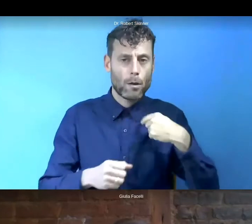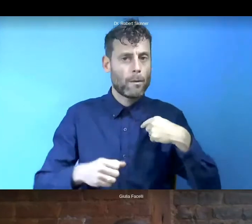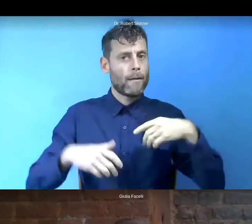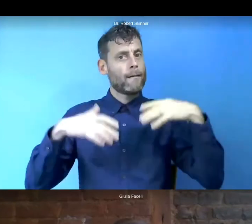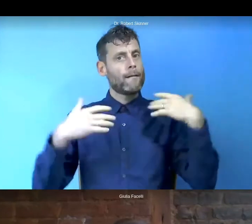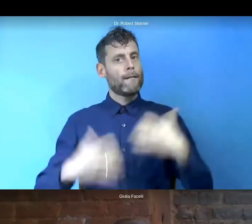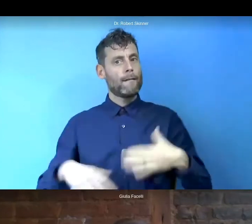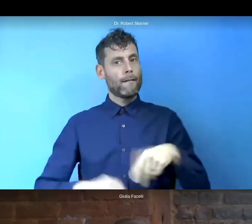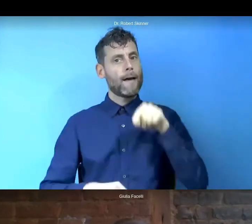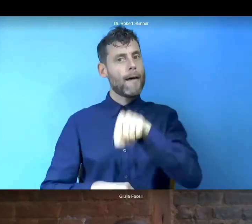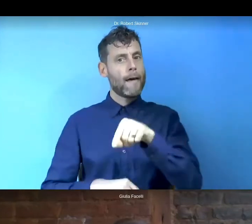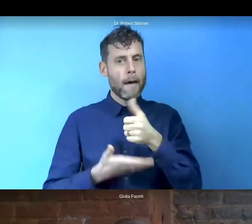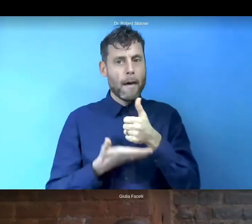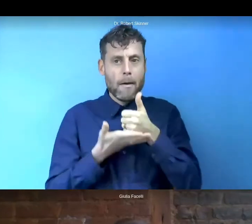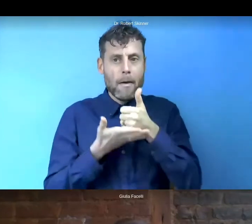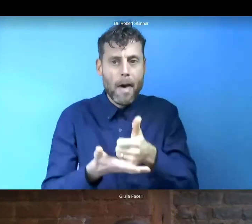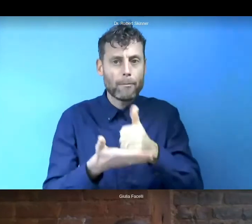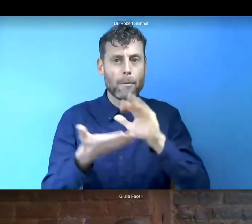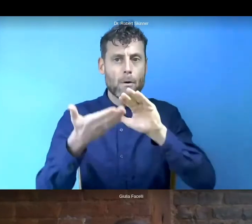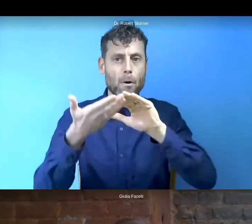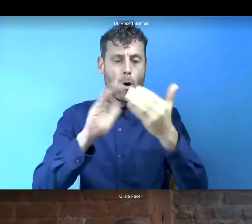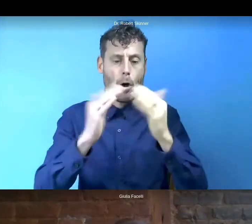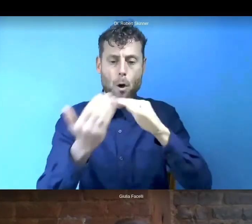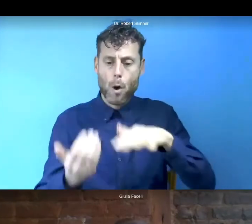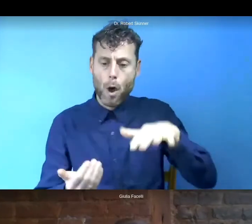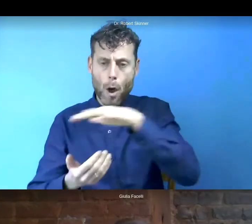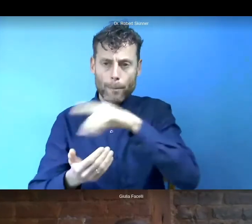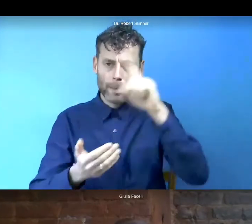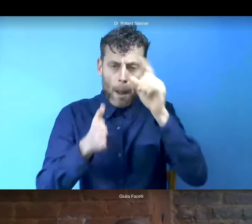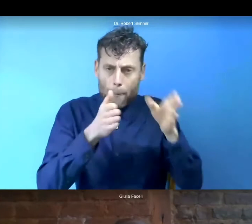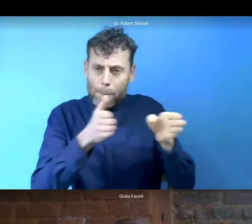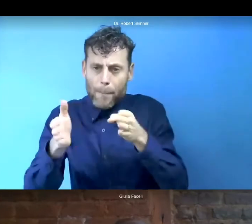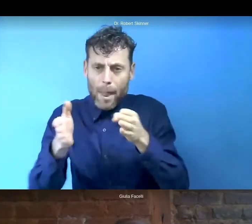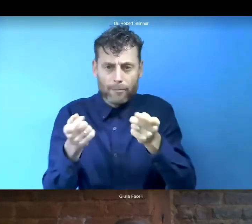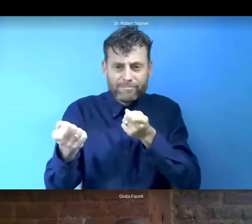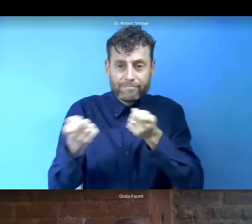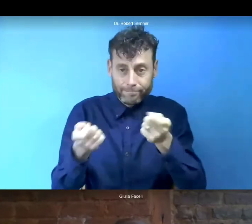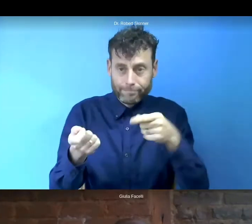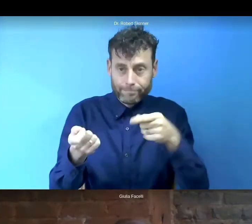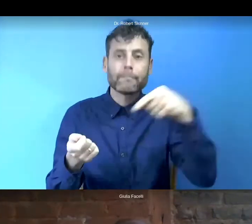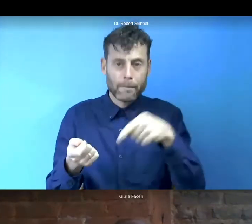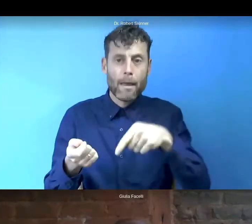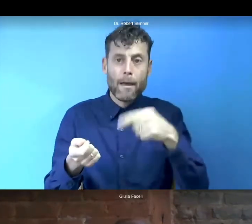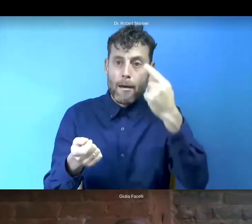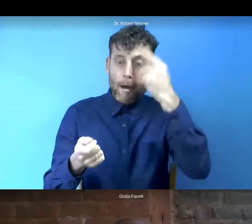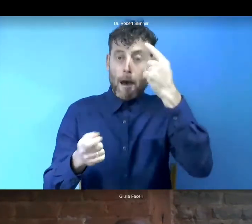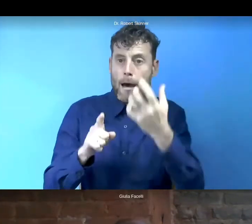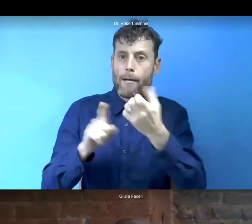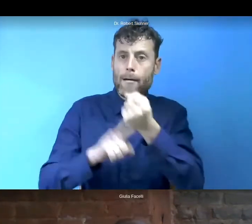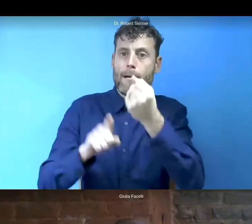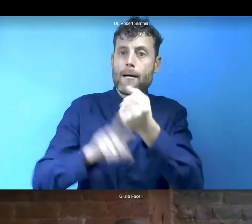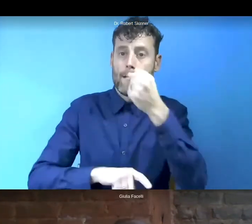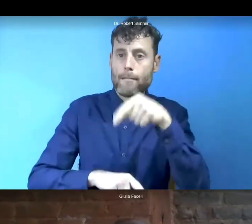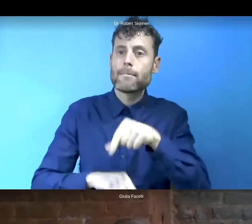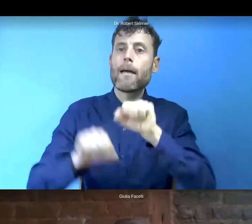urban planning would affect and somehow shape the future of European cities. So, Christophe,